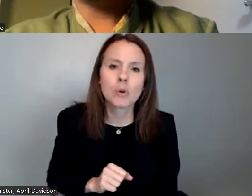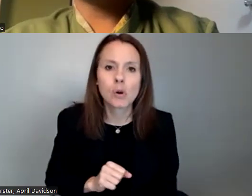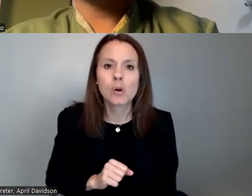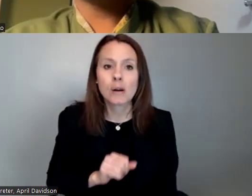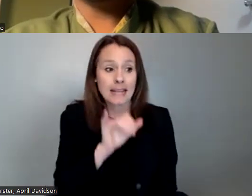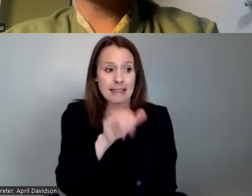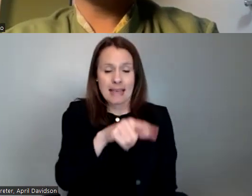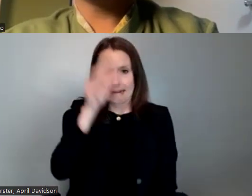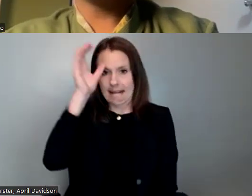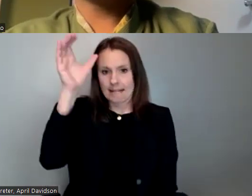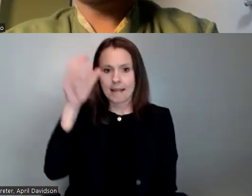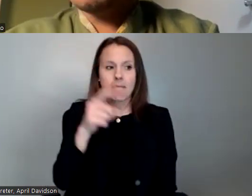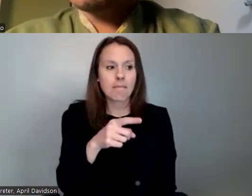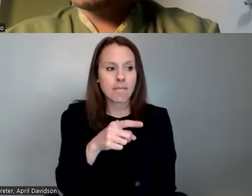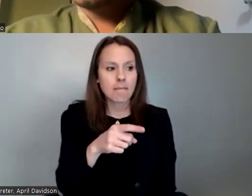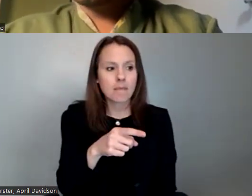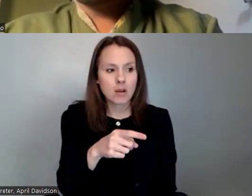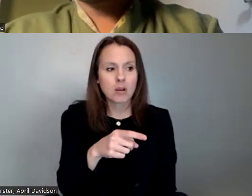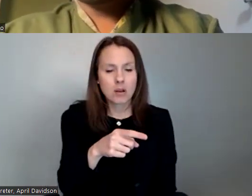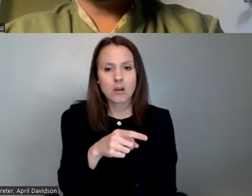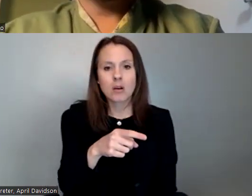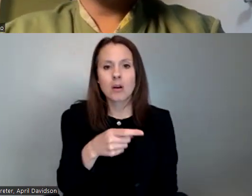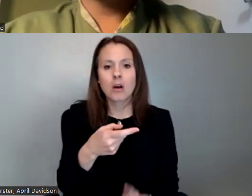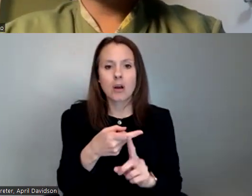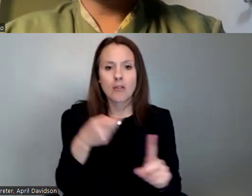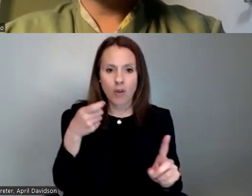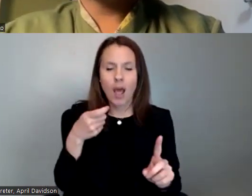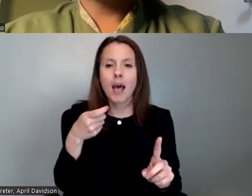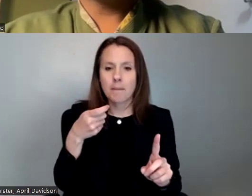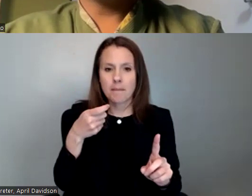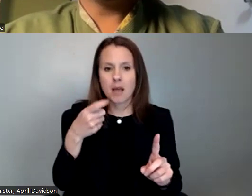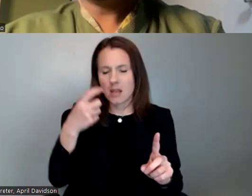that concept actually comes from a psychoanalyst,